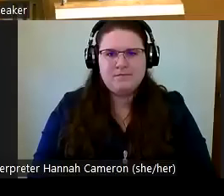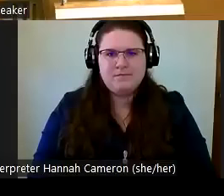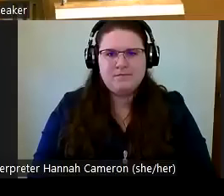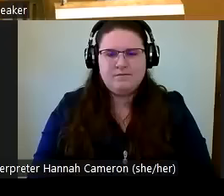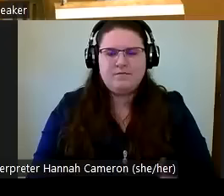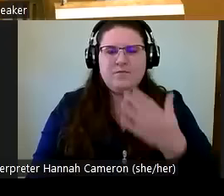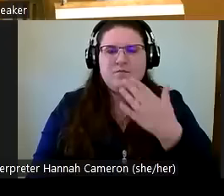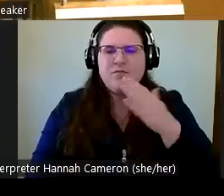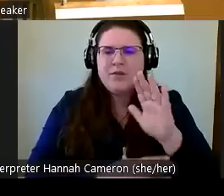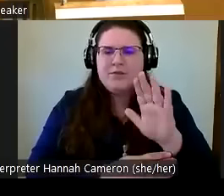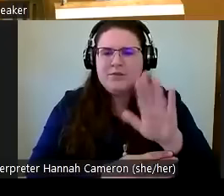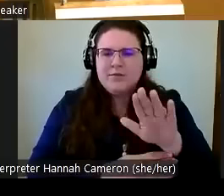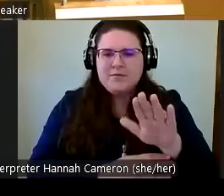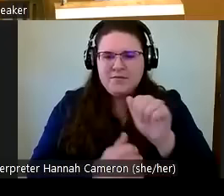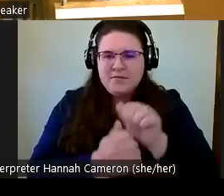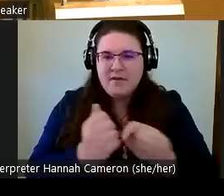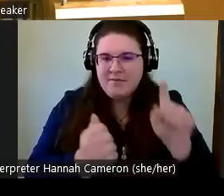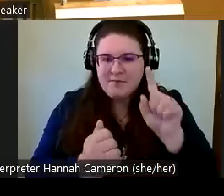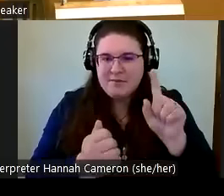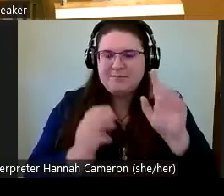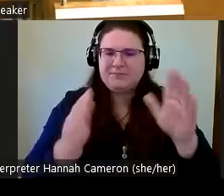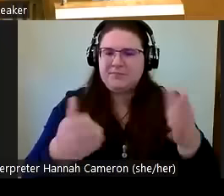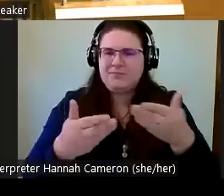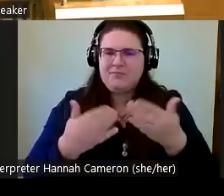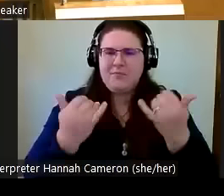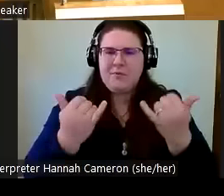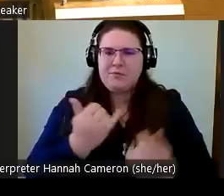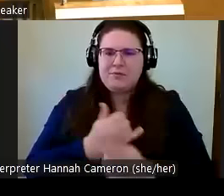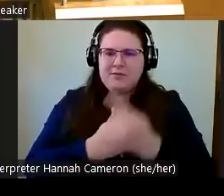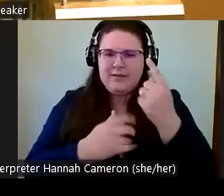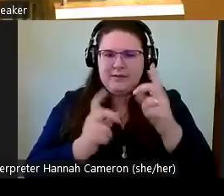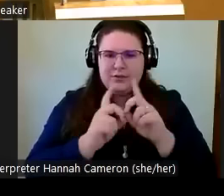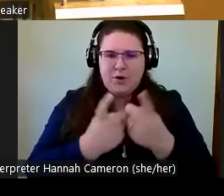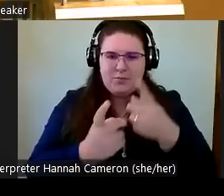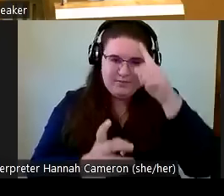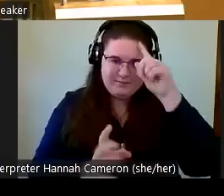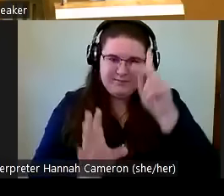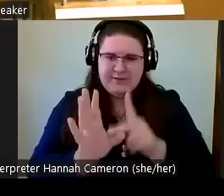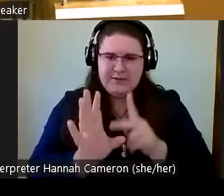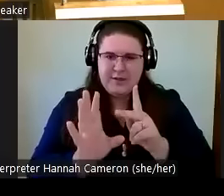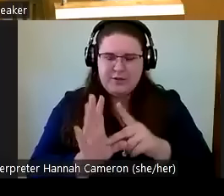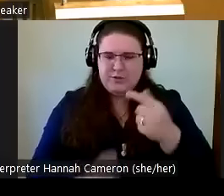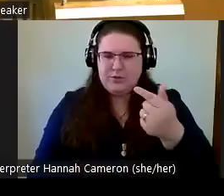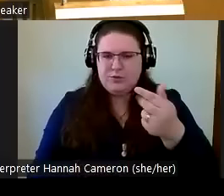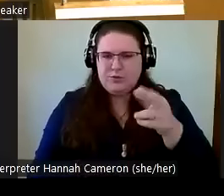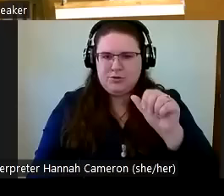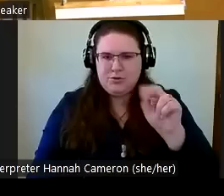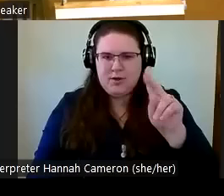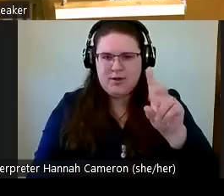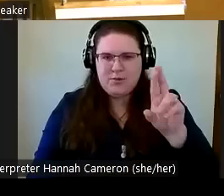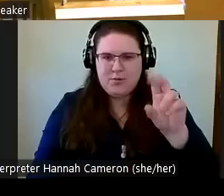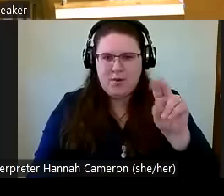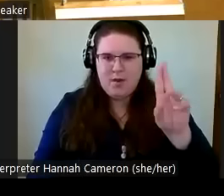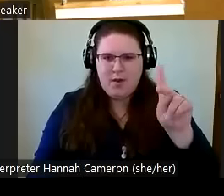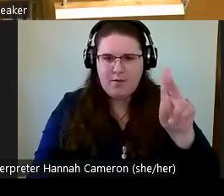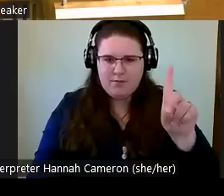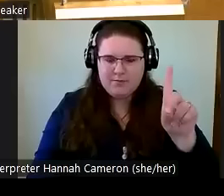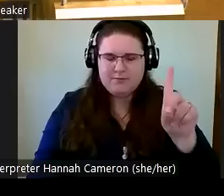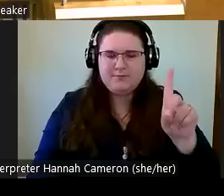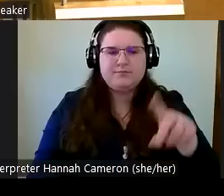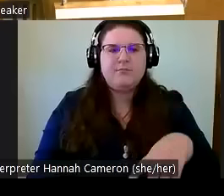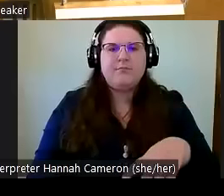Good afternoon, everybody, and welcome to today's Department of Psychiatry Grand Rounds. I don't have the benefit today of the class